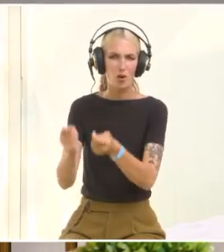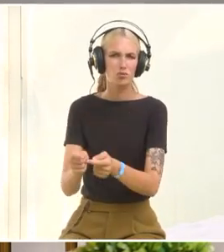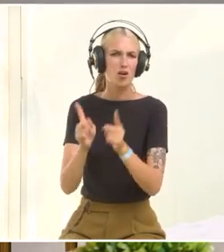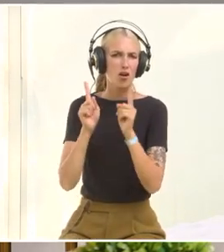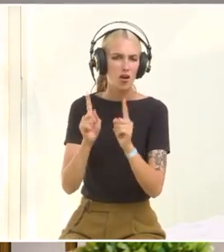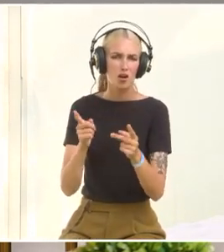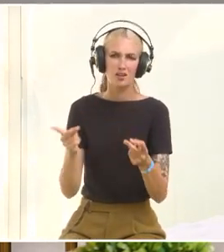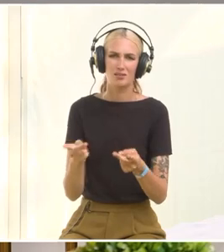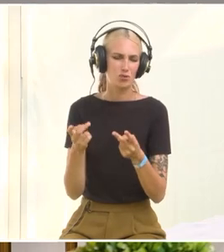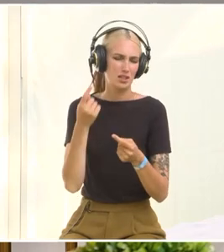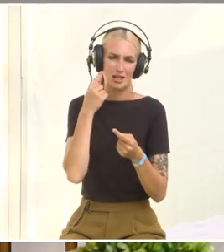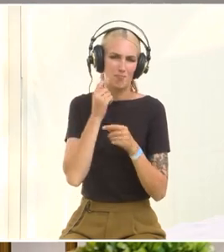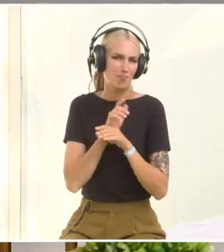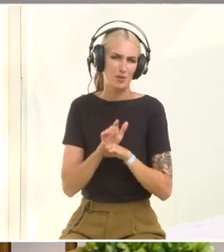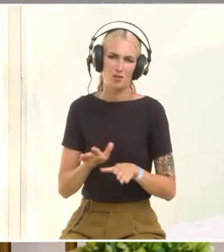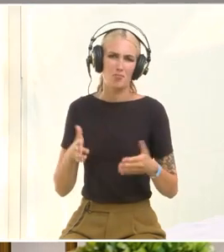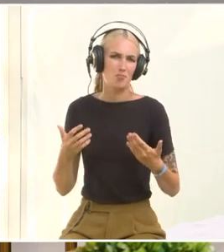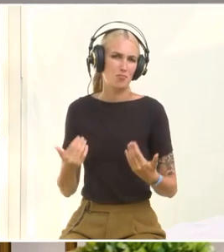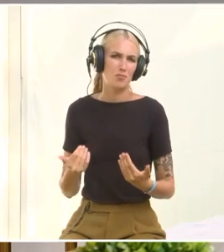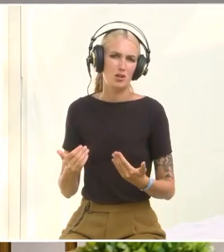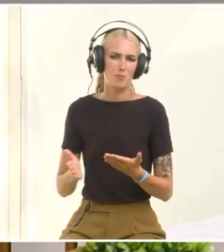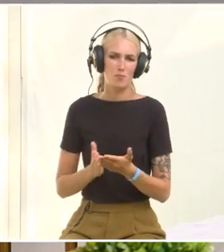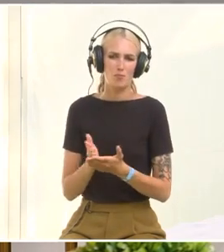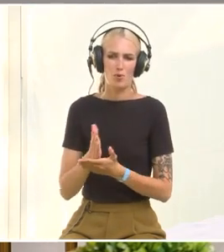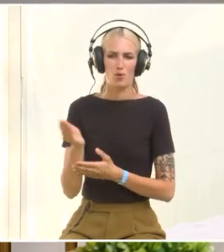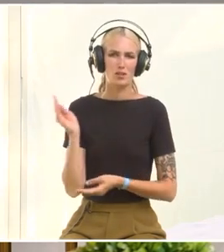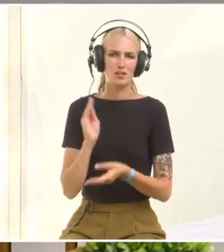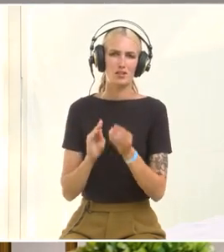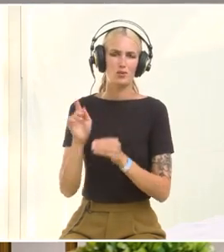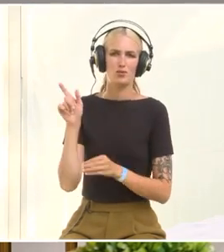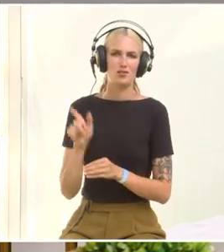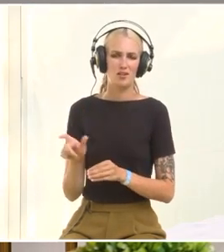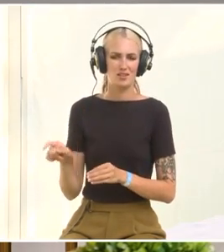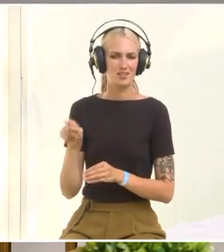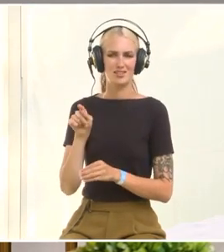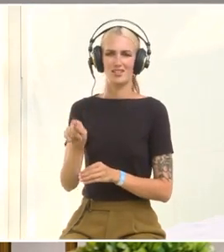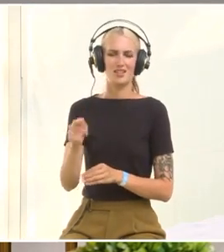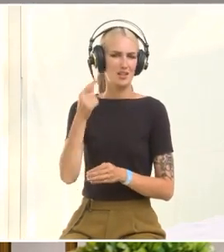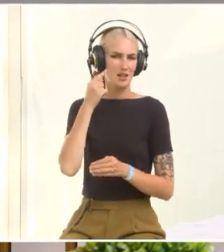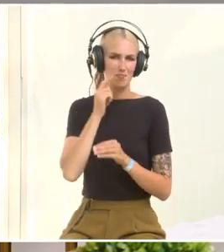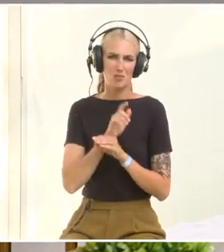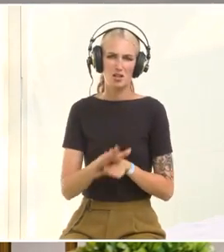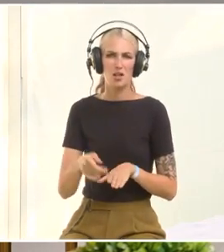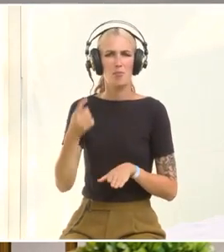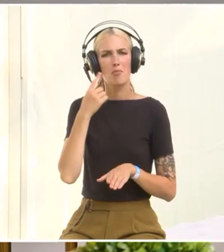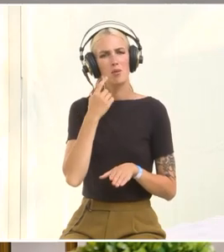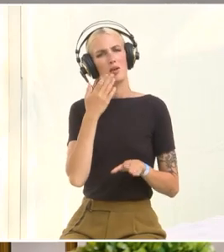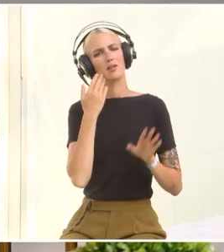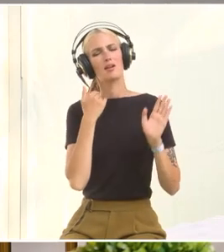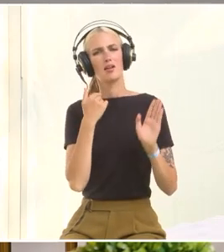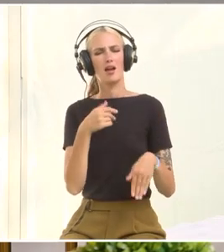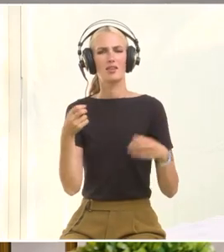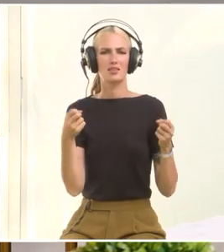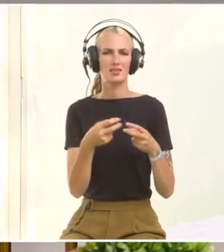that, I think, right now, the policymakers. We think too easily about this digitalization.